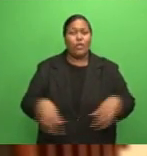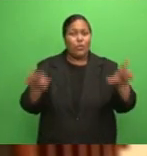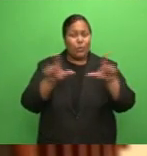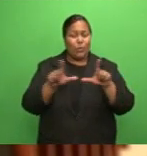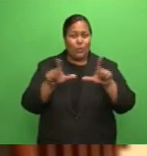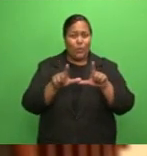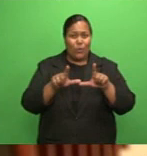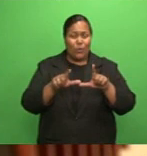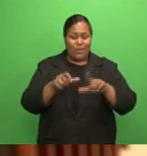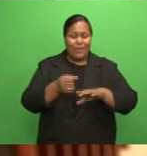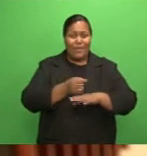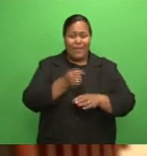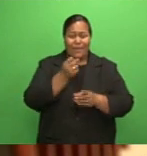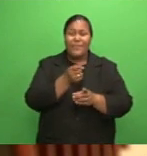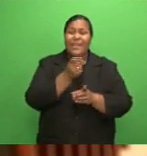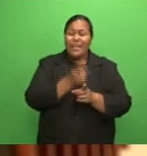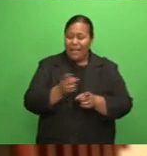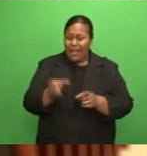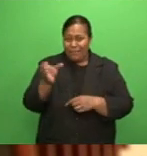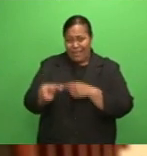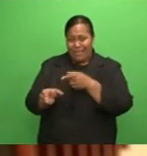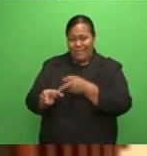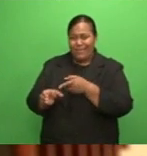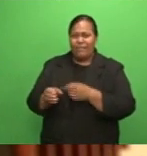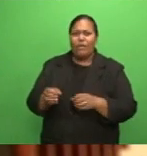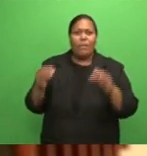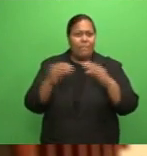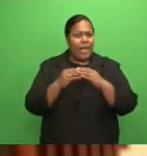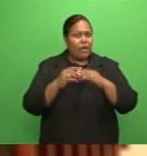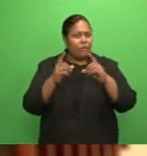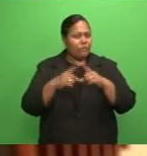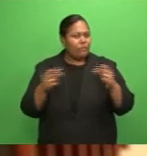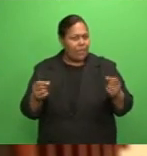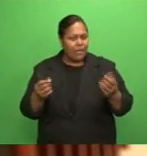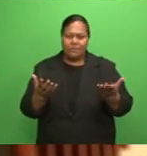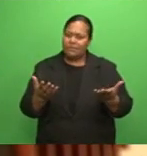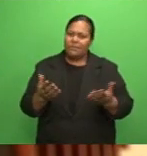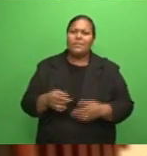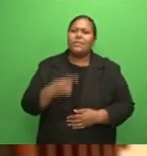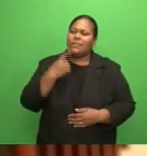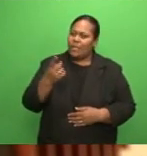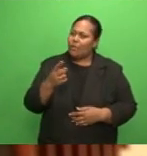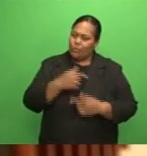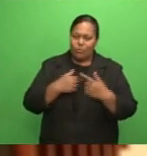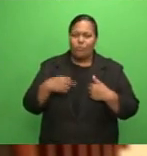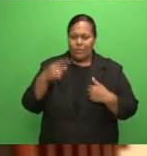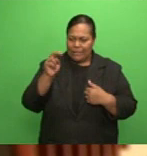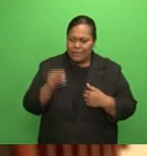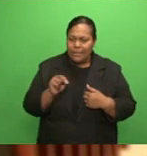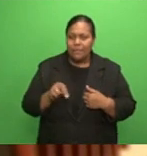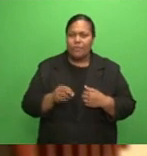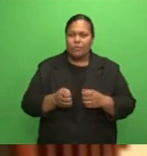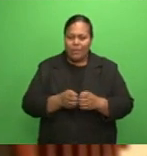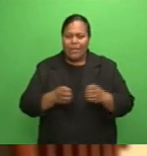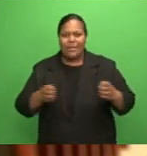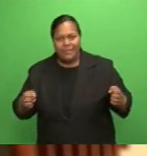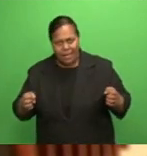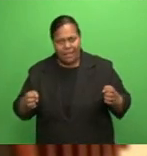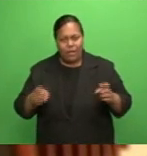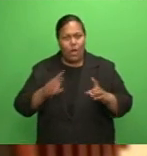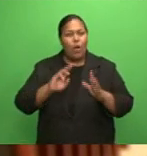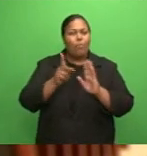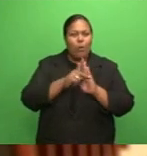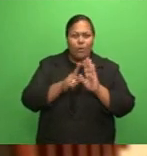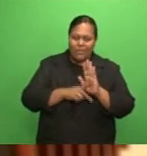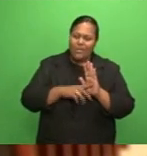of Japan noted that the central bank won't hesitate to ease its monetary policy further if needed. He stated that the economy is